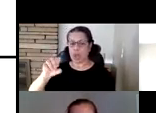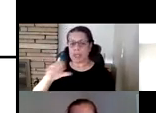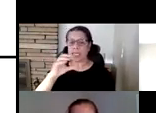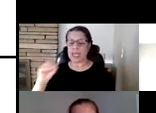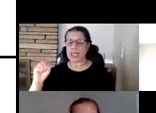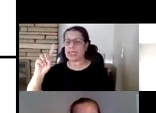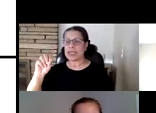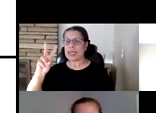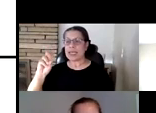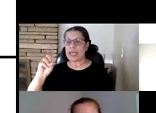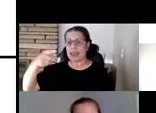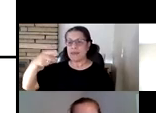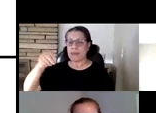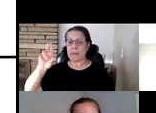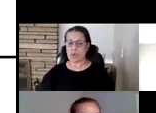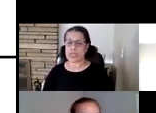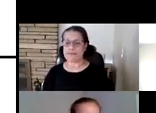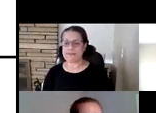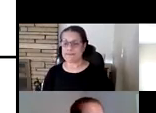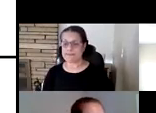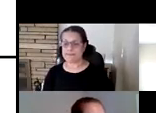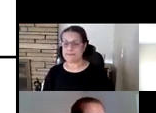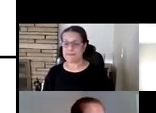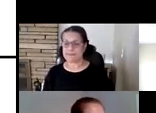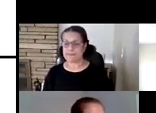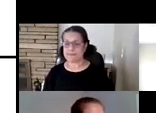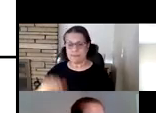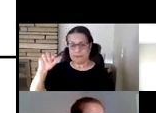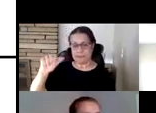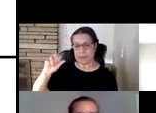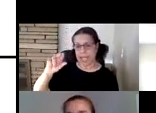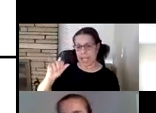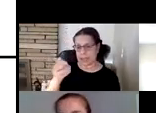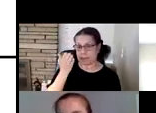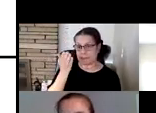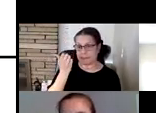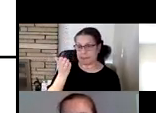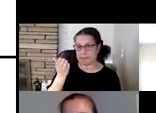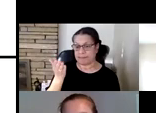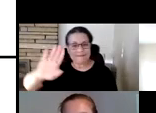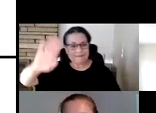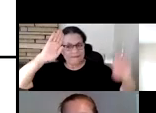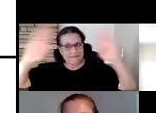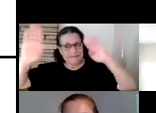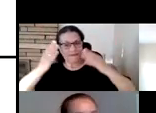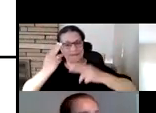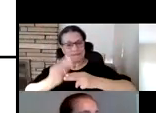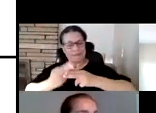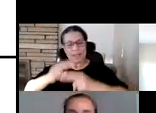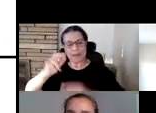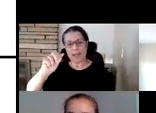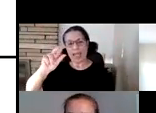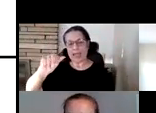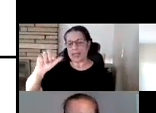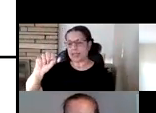each introduce themselves quickly to the group. Anna, why don't you go first? Hi, everyone. My name is Anna Sangri, and I'm